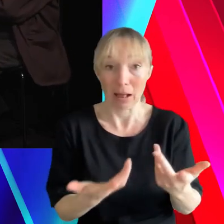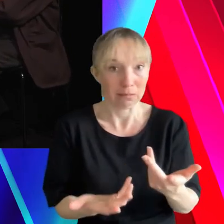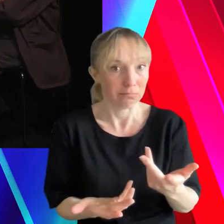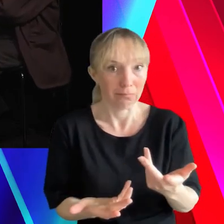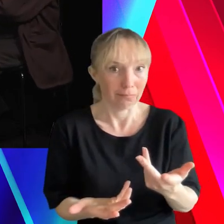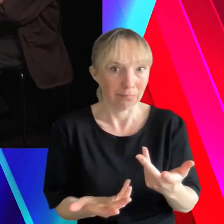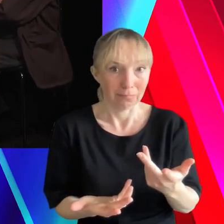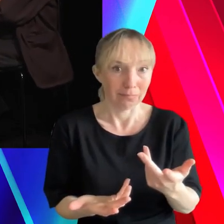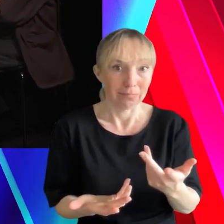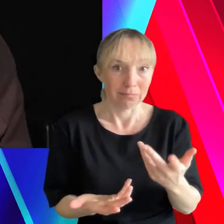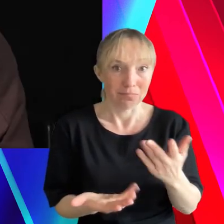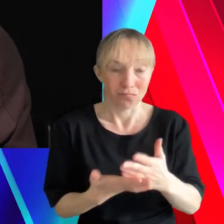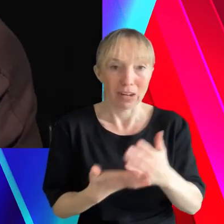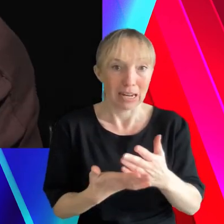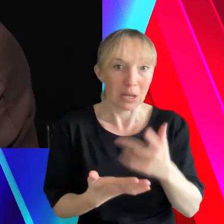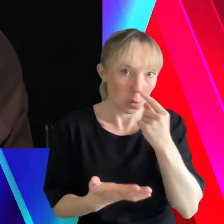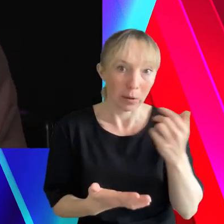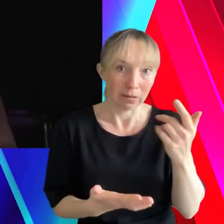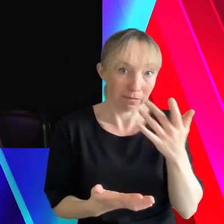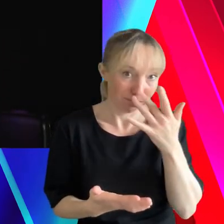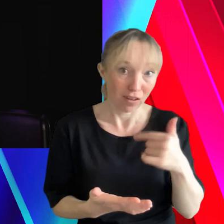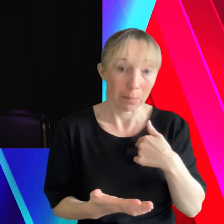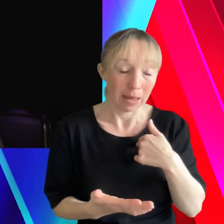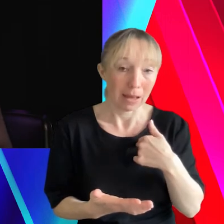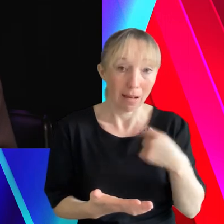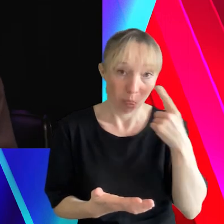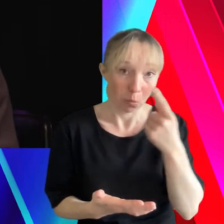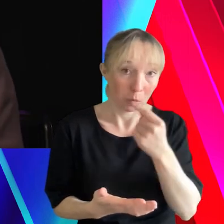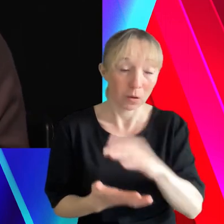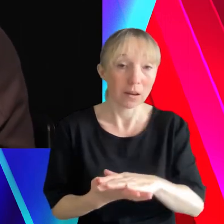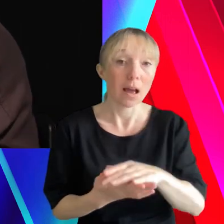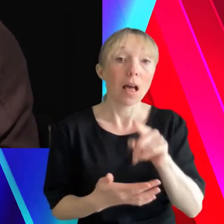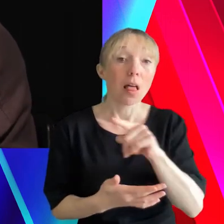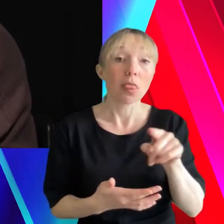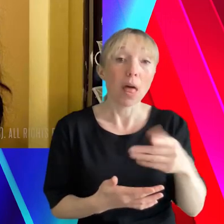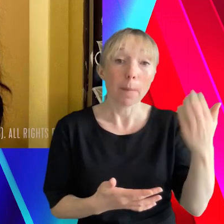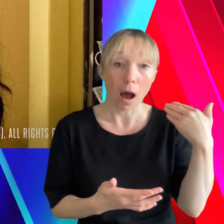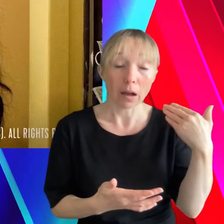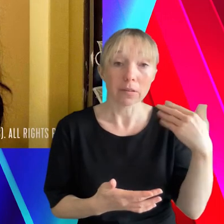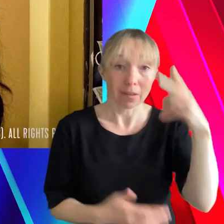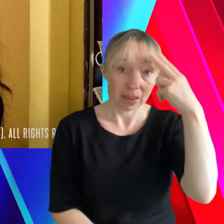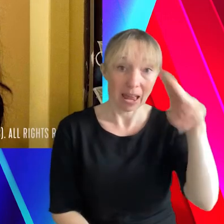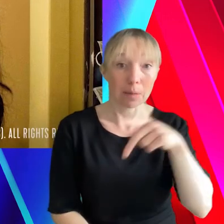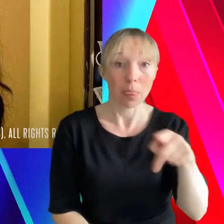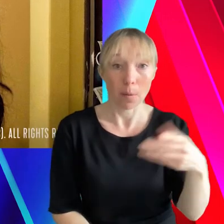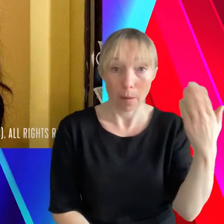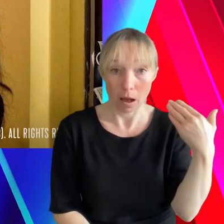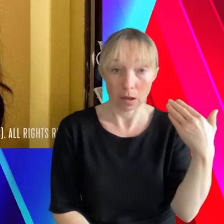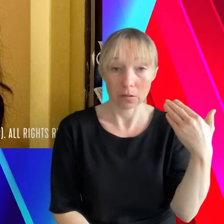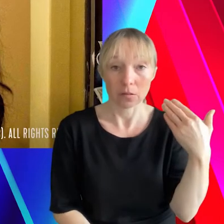but that film, again, The Past, and it's called The Past. Yeah. It resonates with the